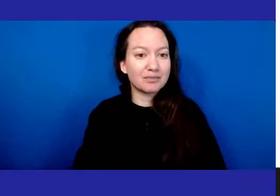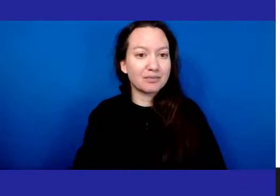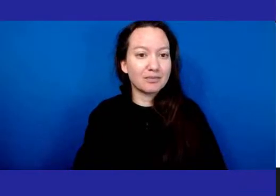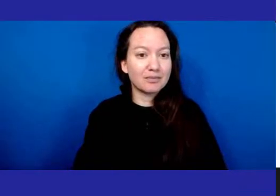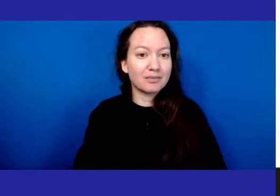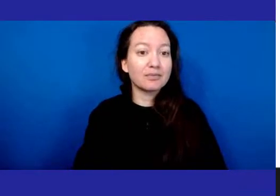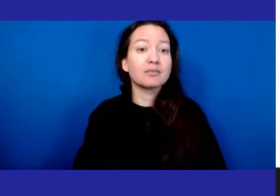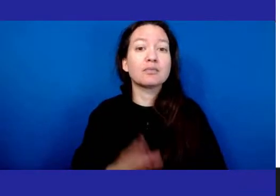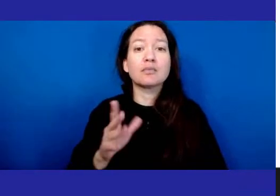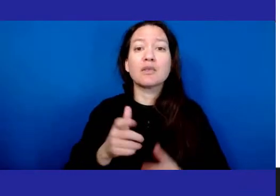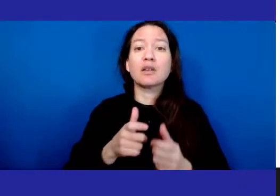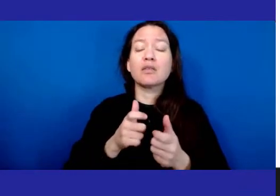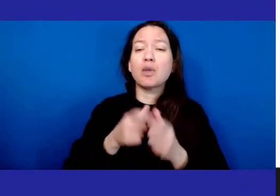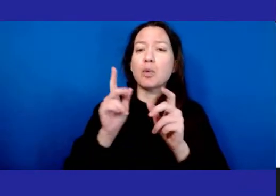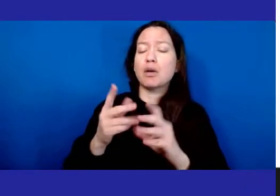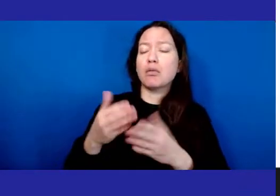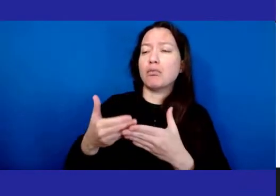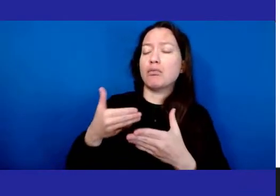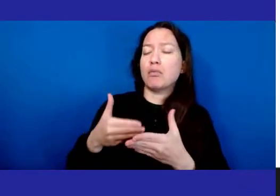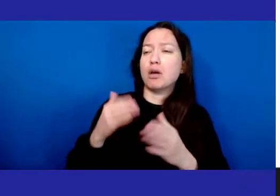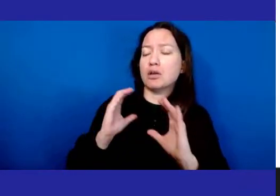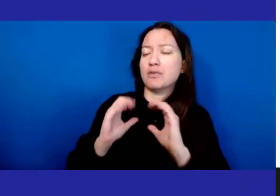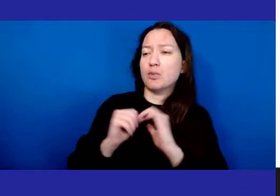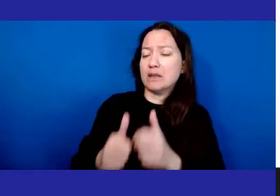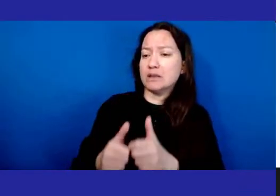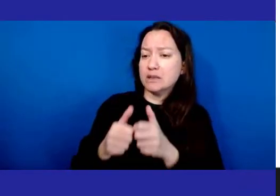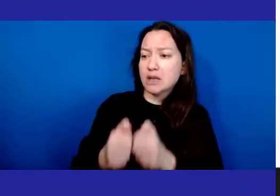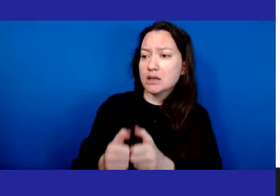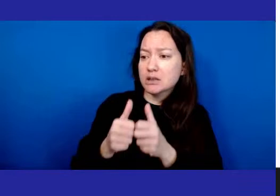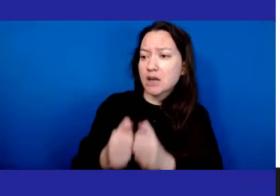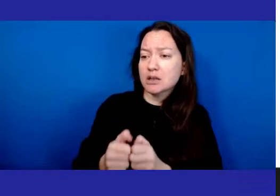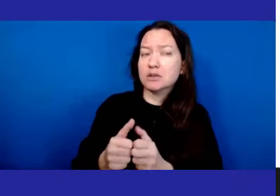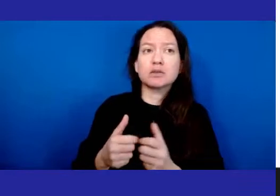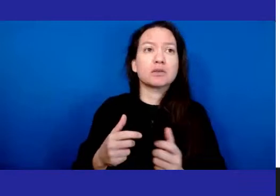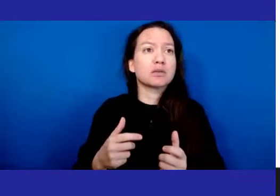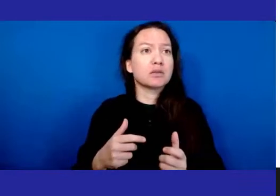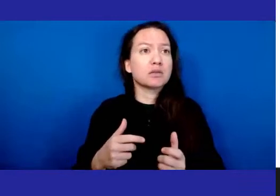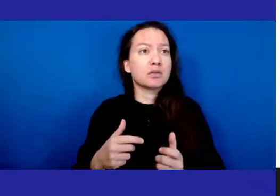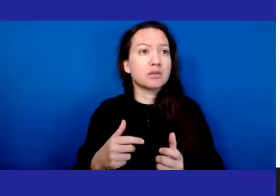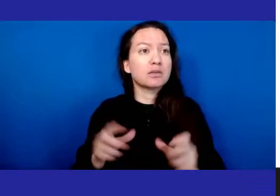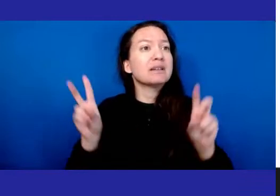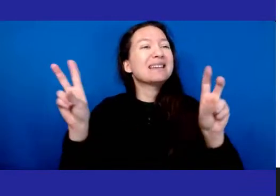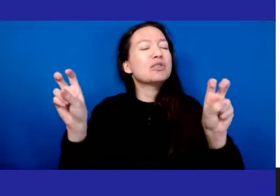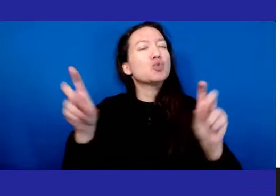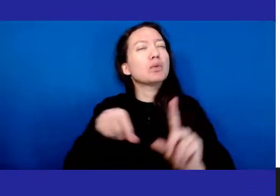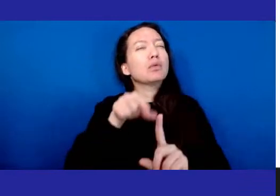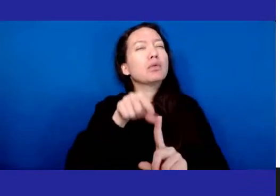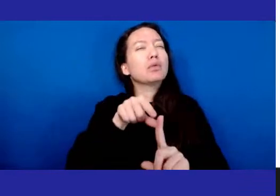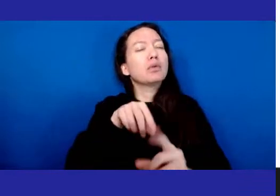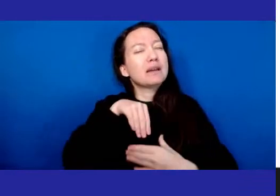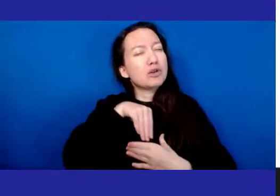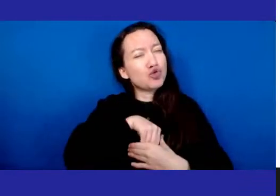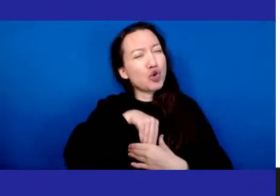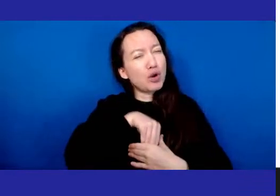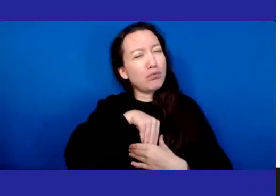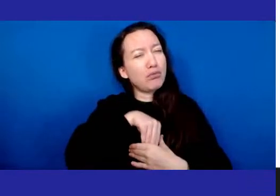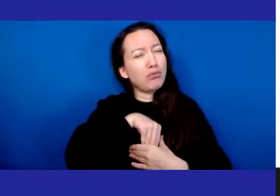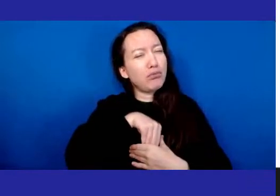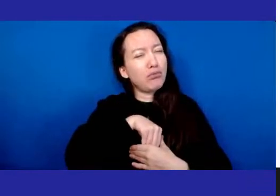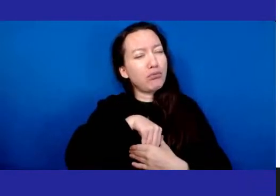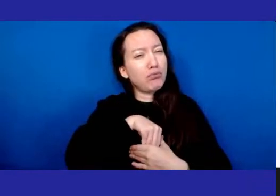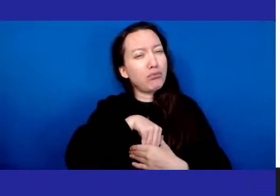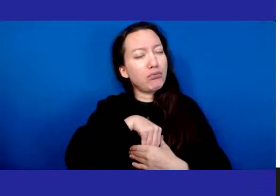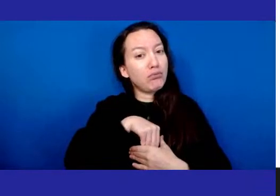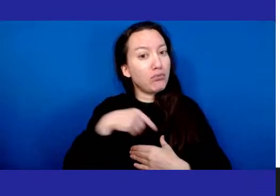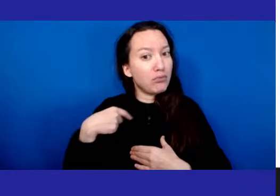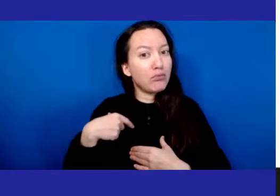on the earlier conversation on texting, which is like, is the issue like internally, like we decide for risk